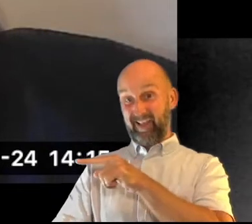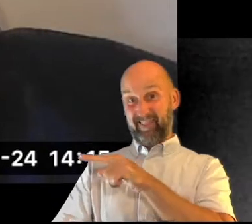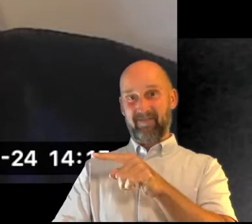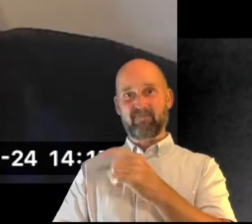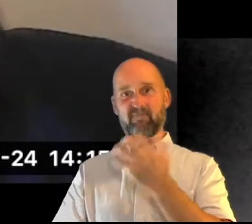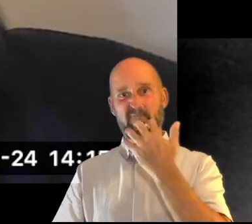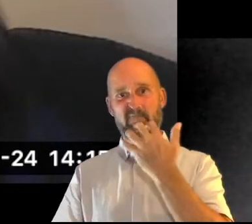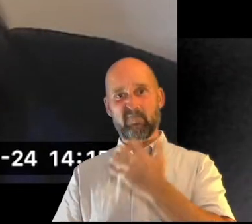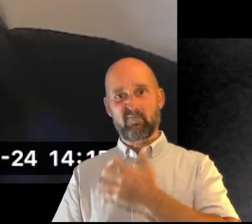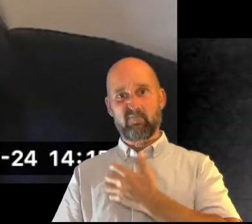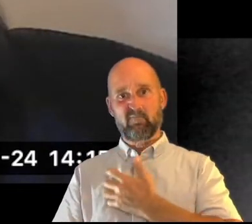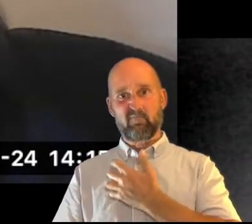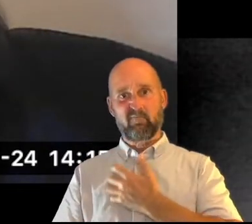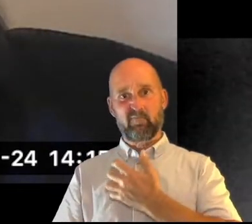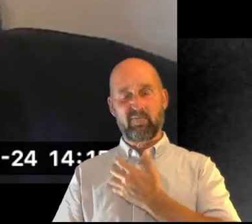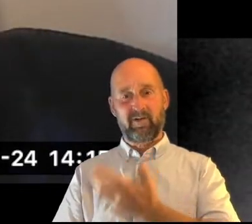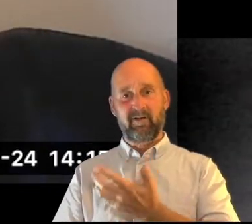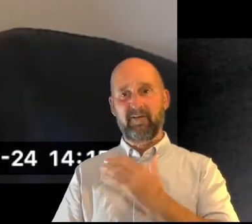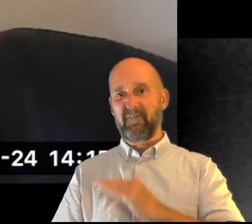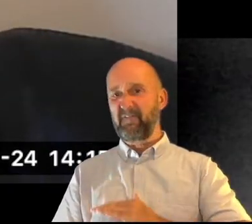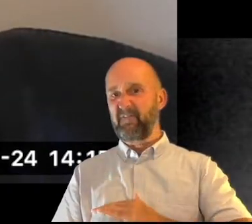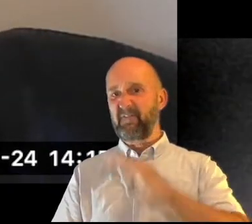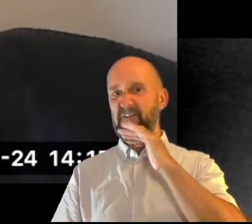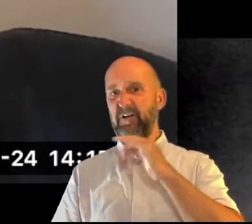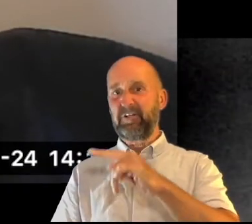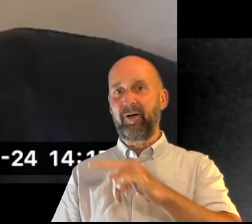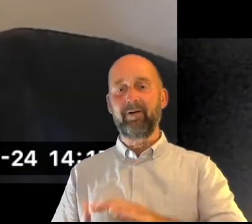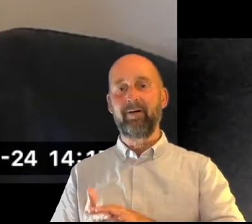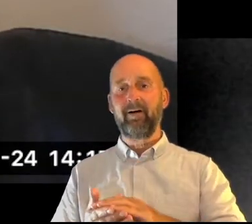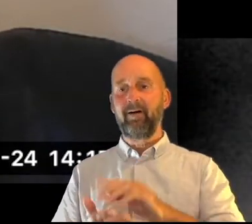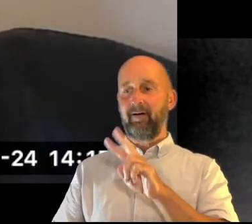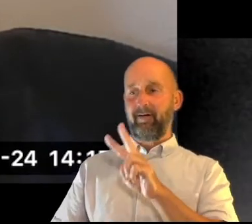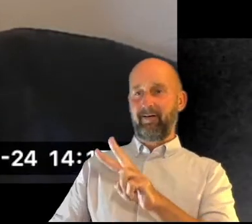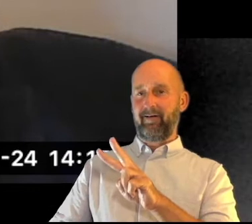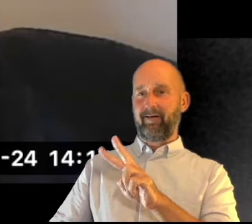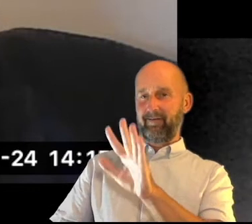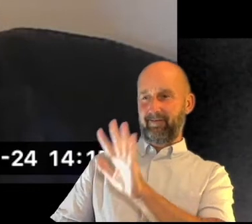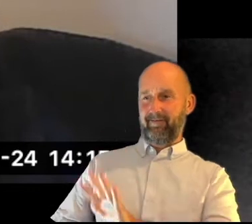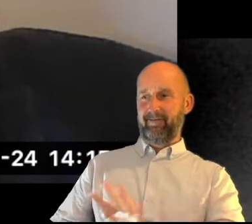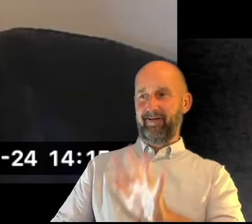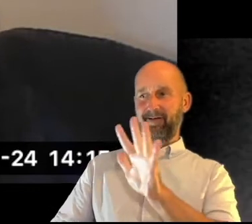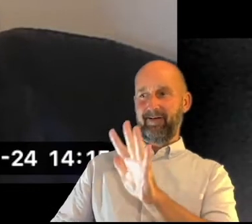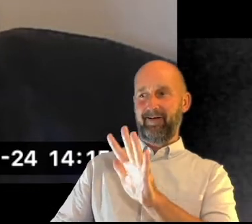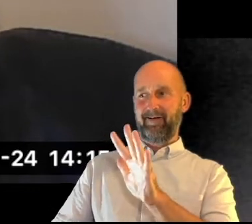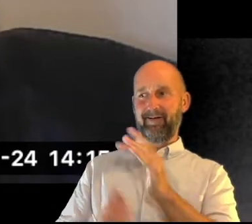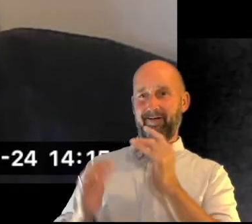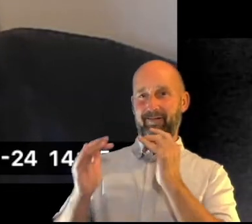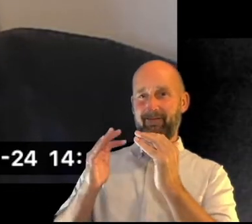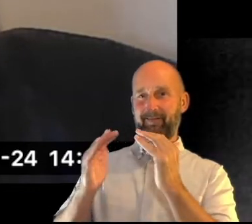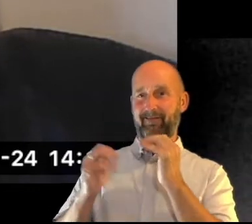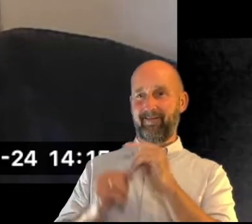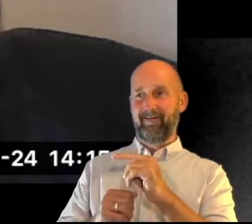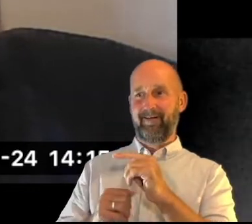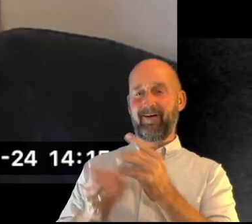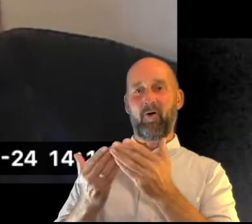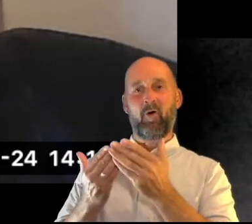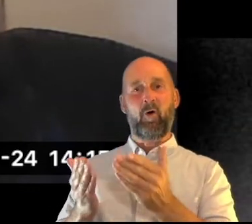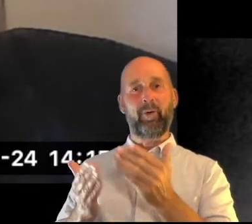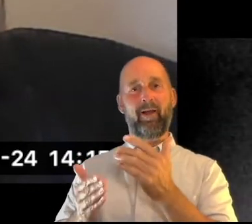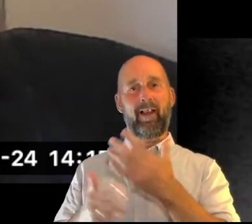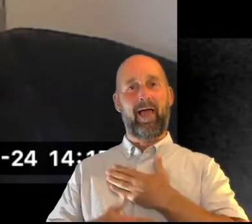really like fed up with it all, but then you can see that there's a lightness in them, that they're really open to